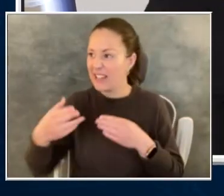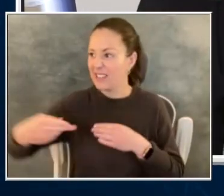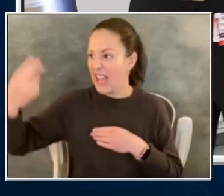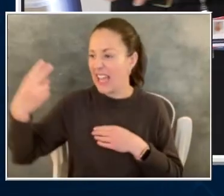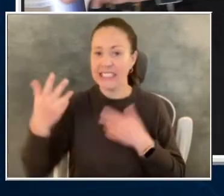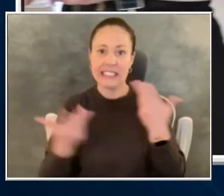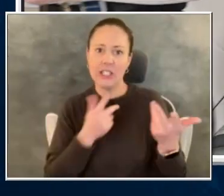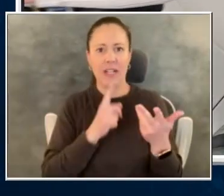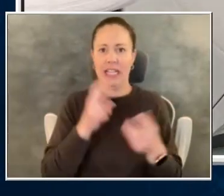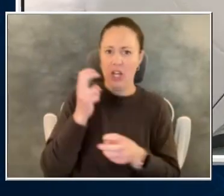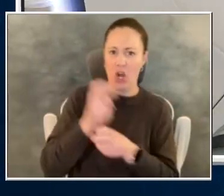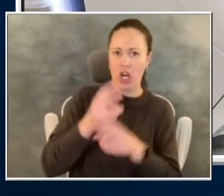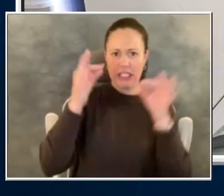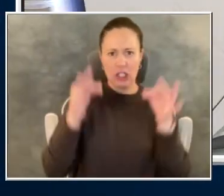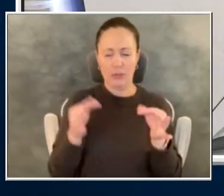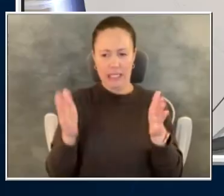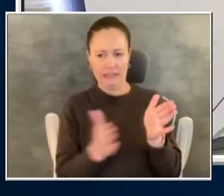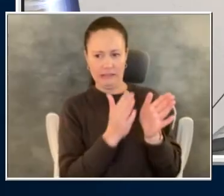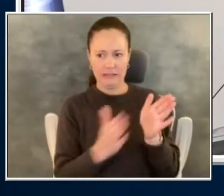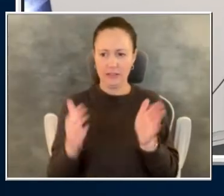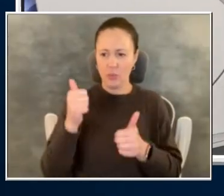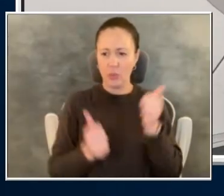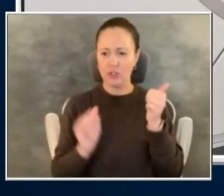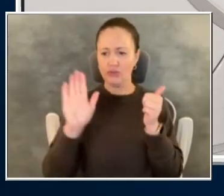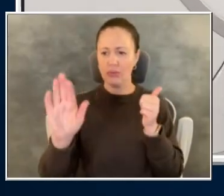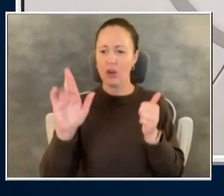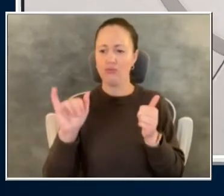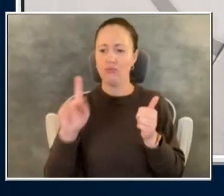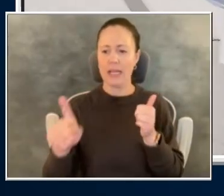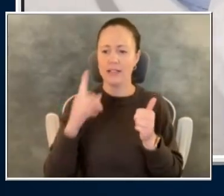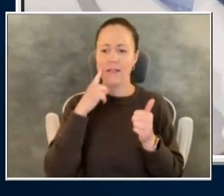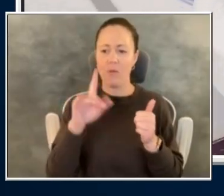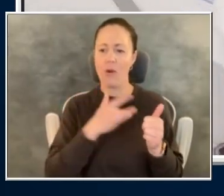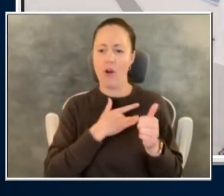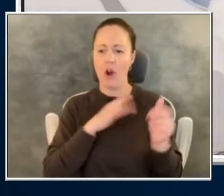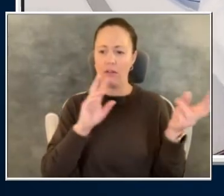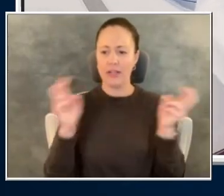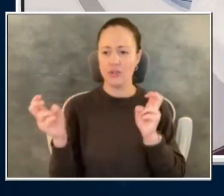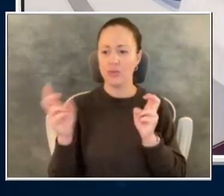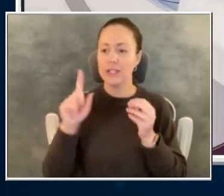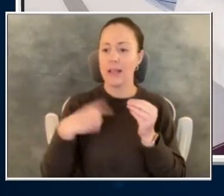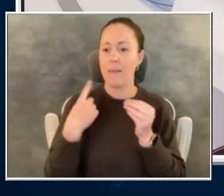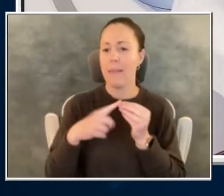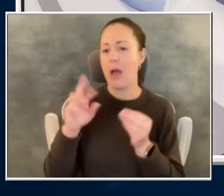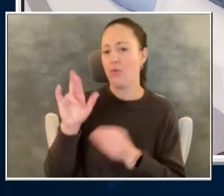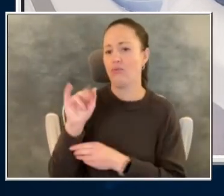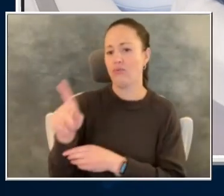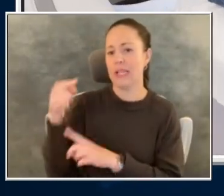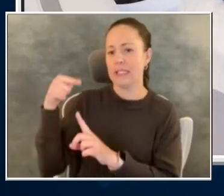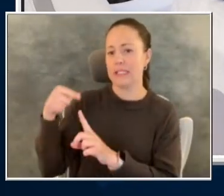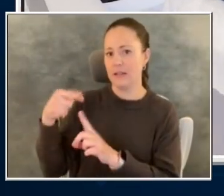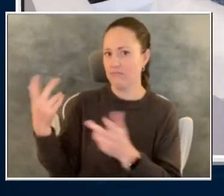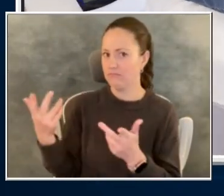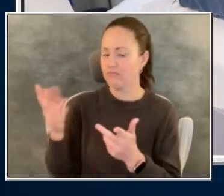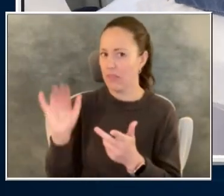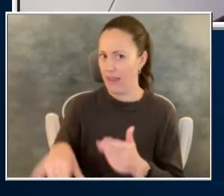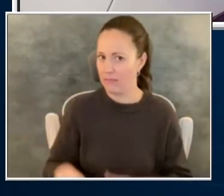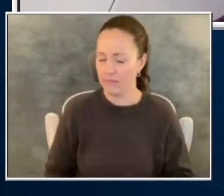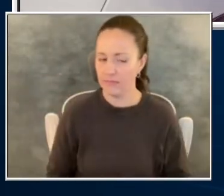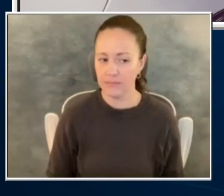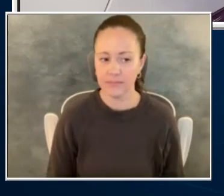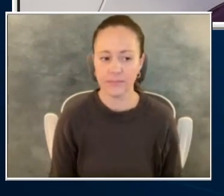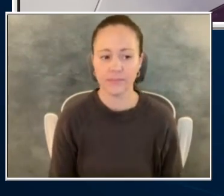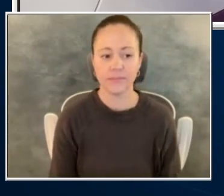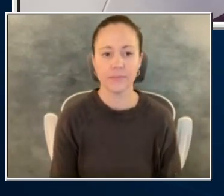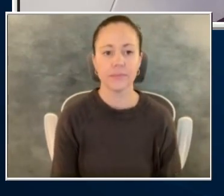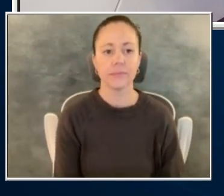have a hard time determining just what their risk for cardiovascular events is. And it's just that. It's about the risk. It's not about unstable disease. Which leads